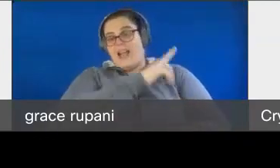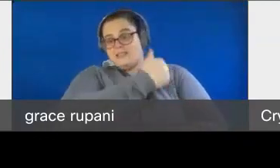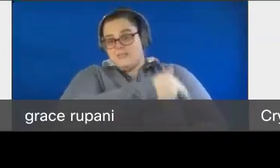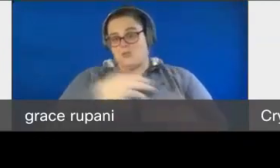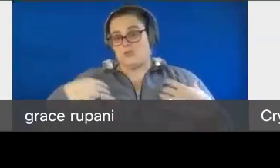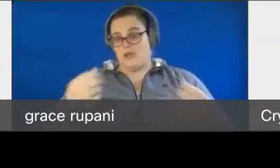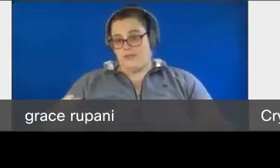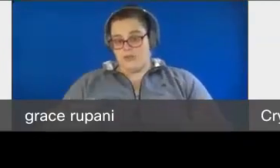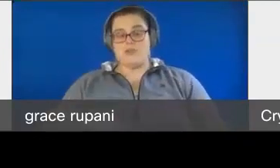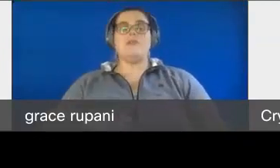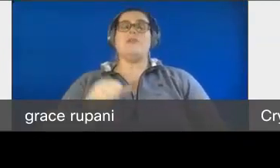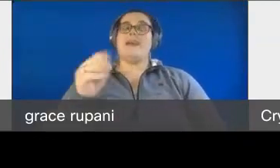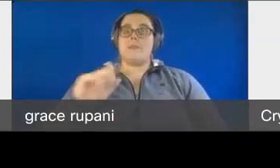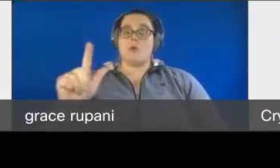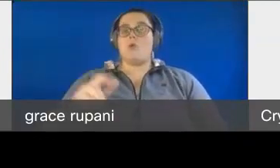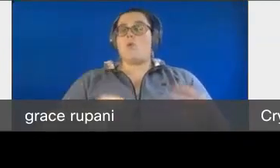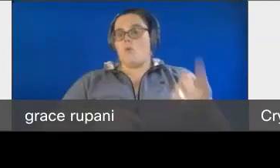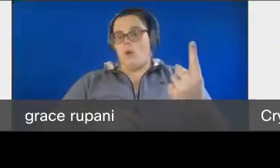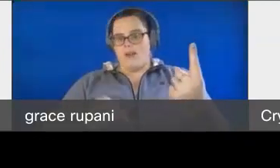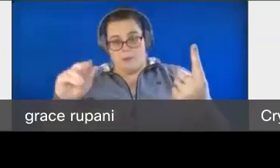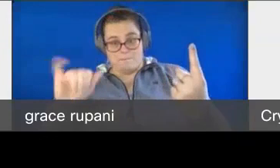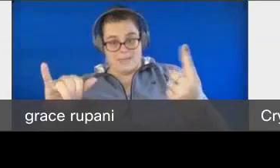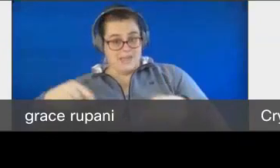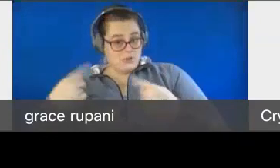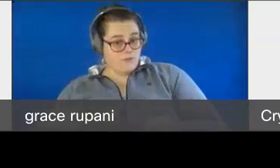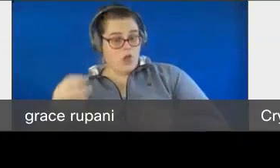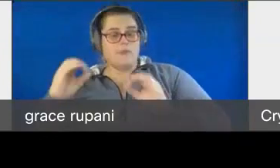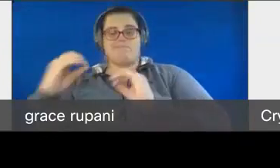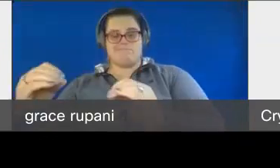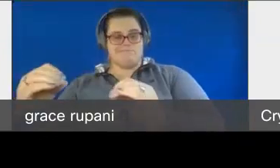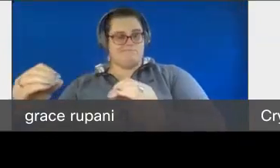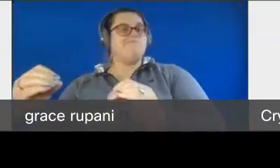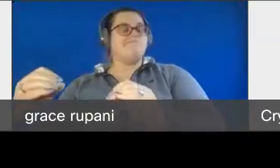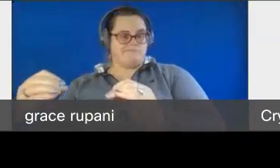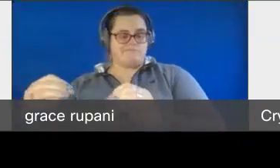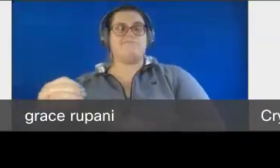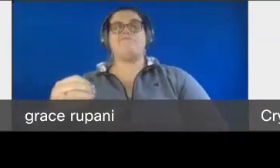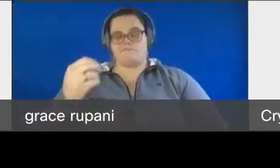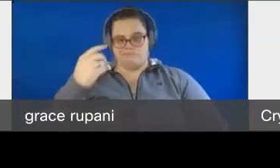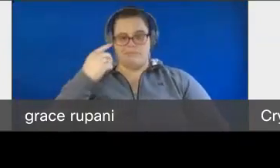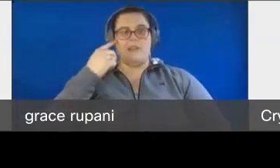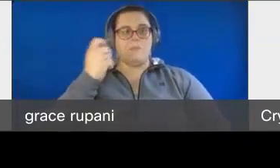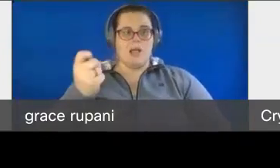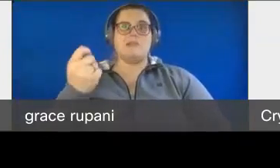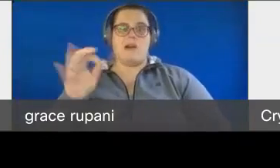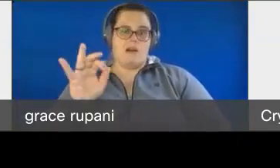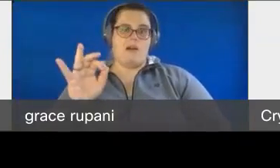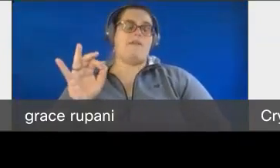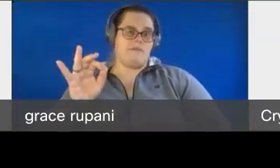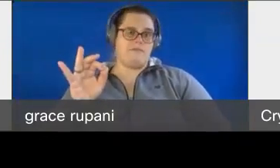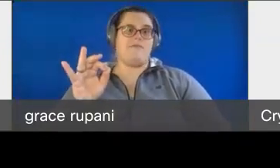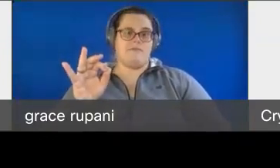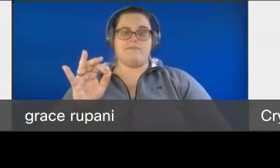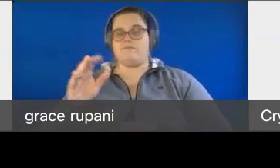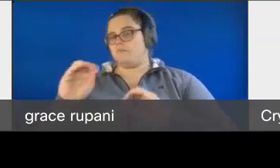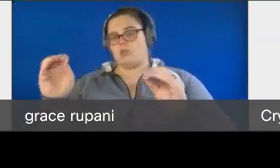in May, no one has needed hospitalization-related treatments because of the COVID-19 pandemic, or I'm sorry, because of a COVID-19